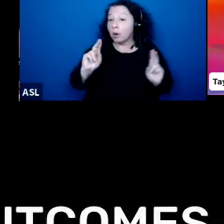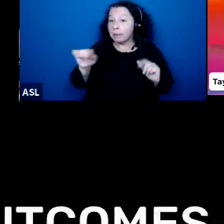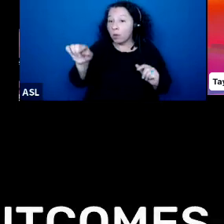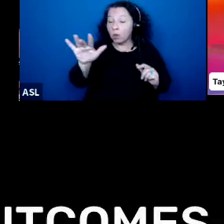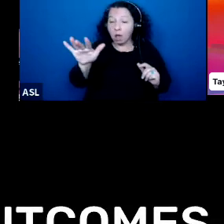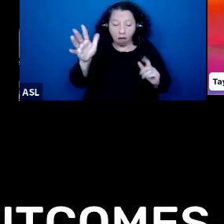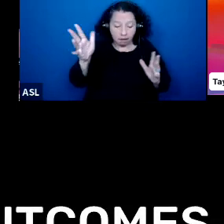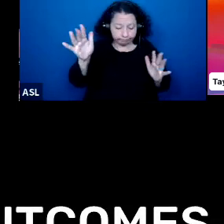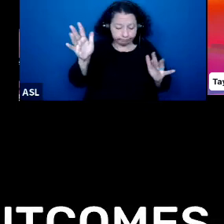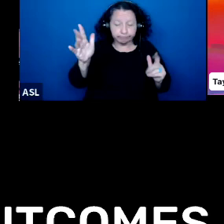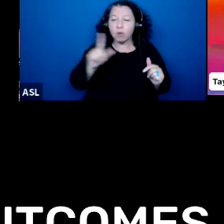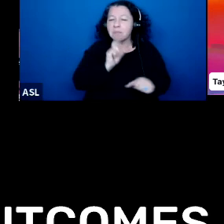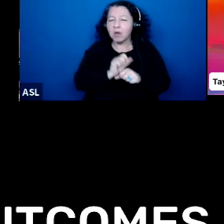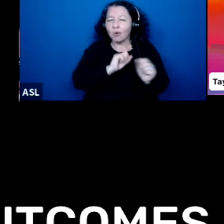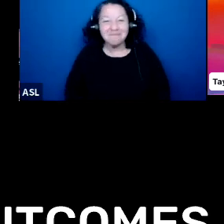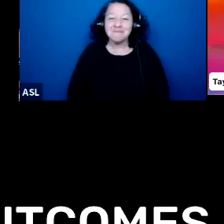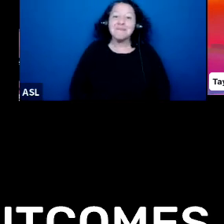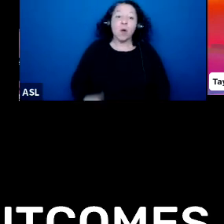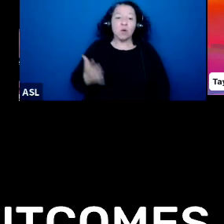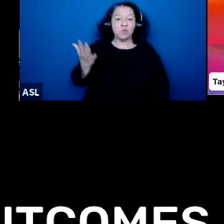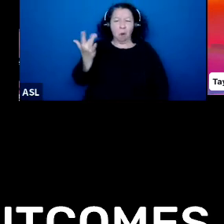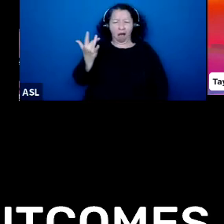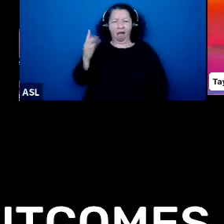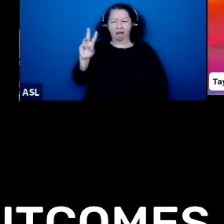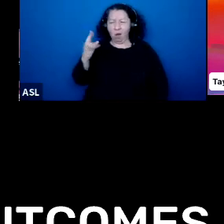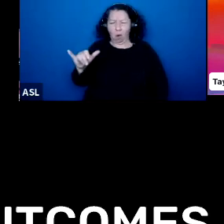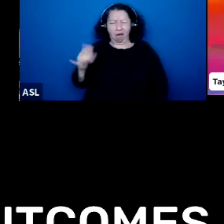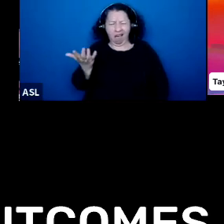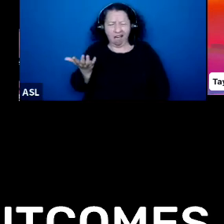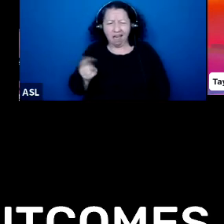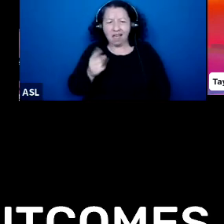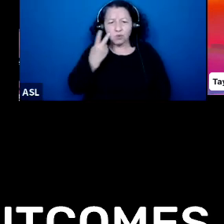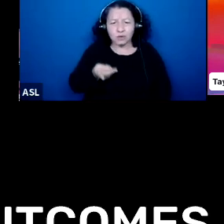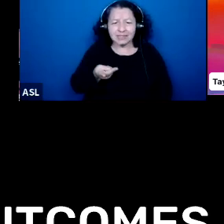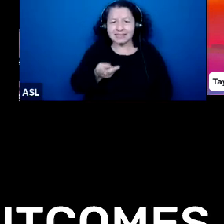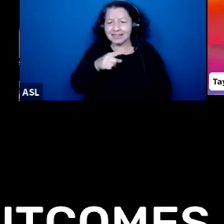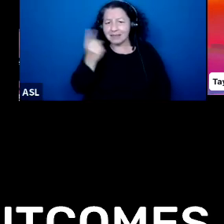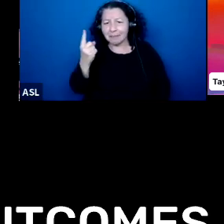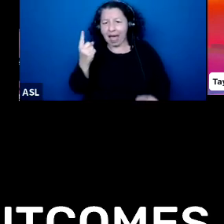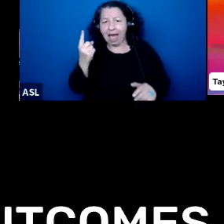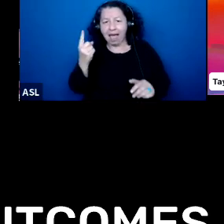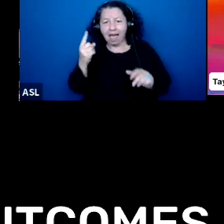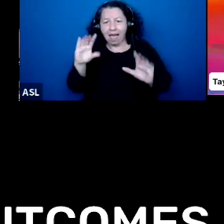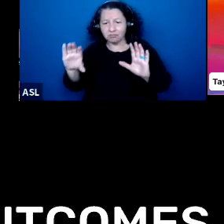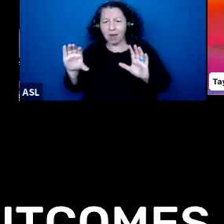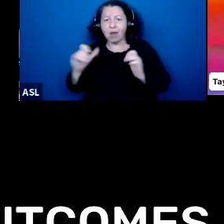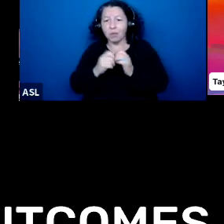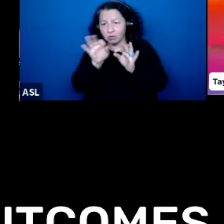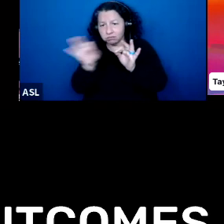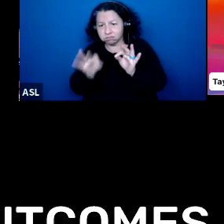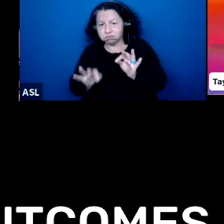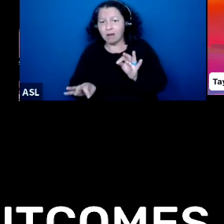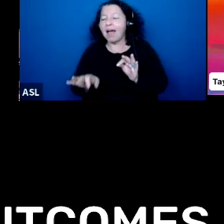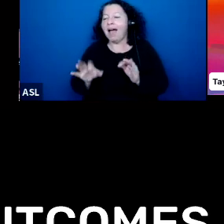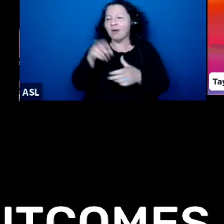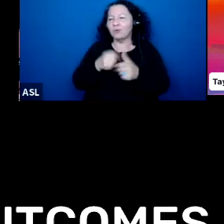So the why, this is a quote what's in the black on the right there, this is a quote